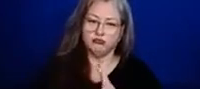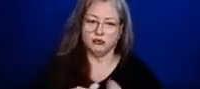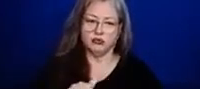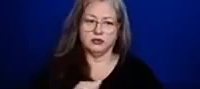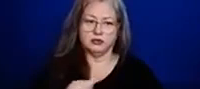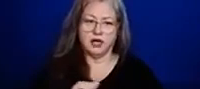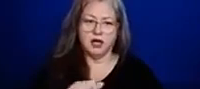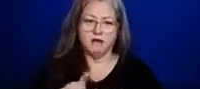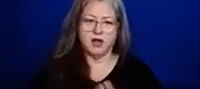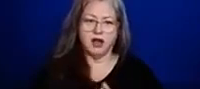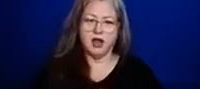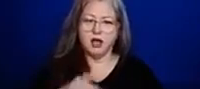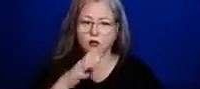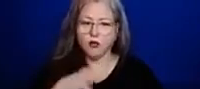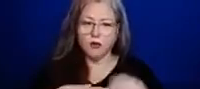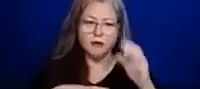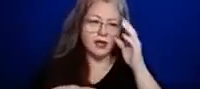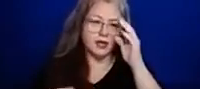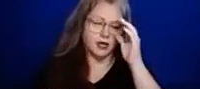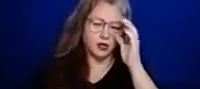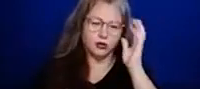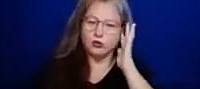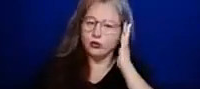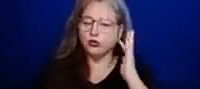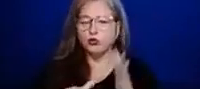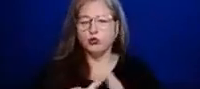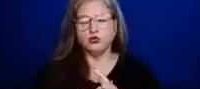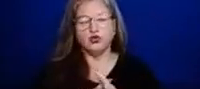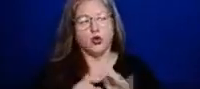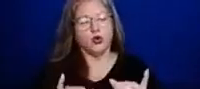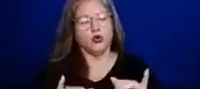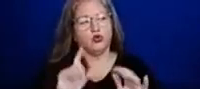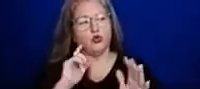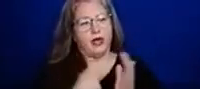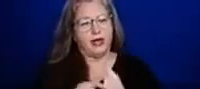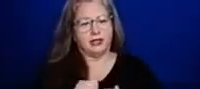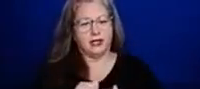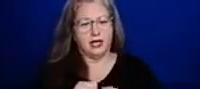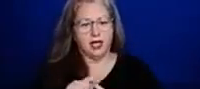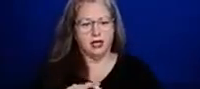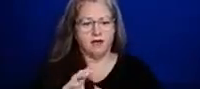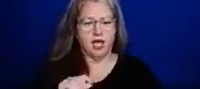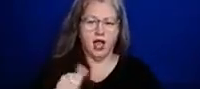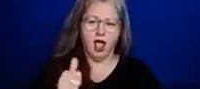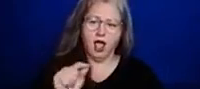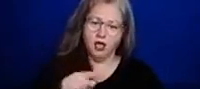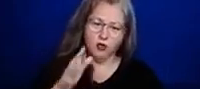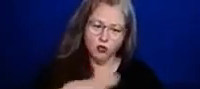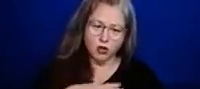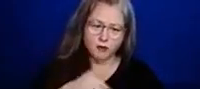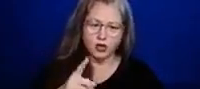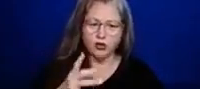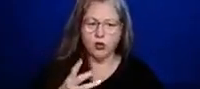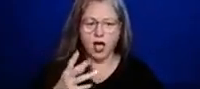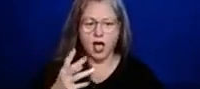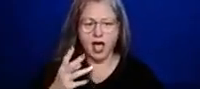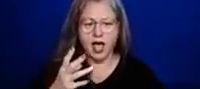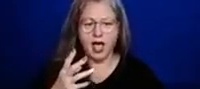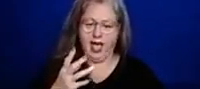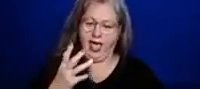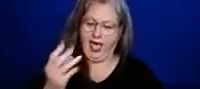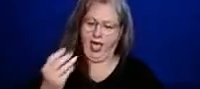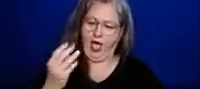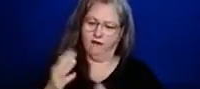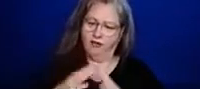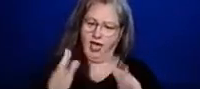as a woman and you start like, you know, recognizing yourself in the other women, you know, you go out from your